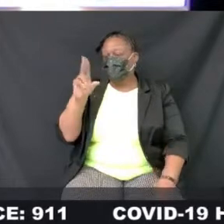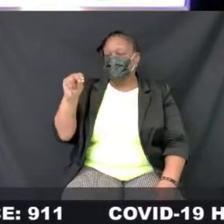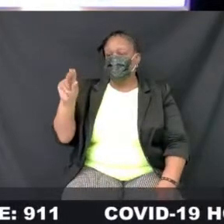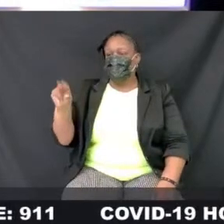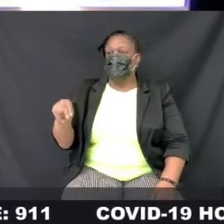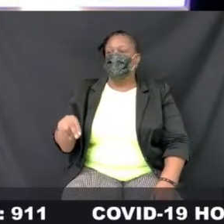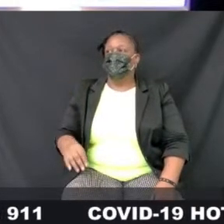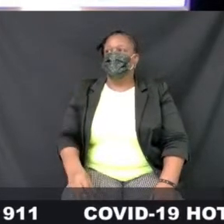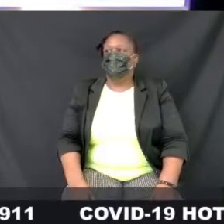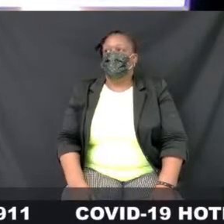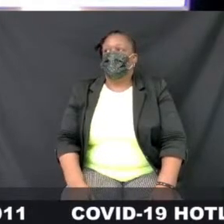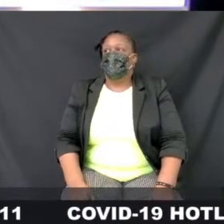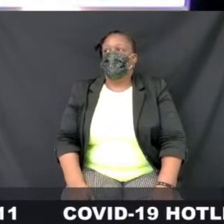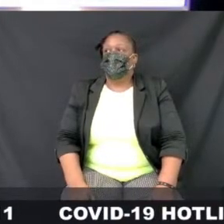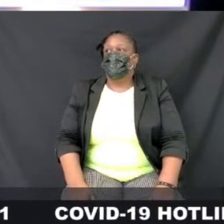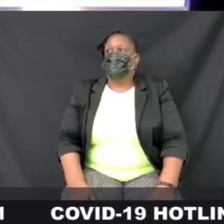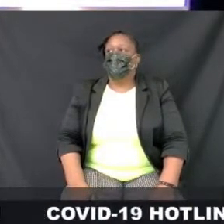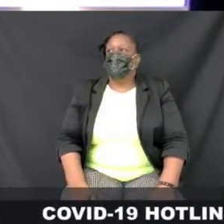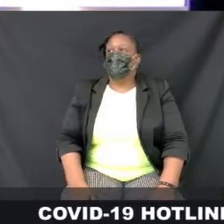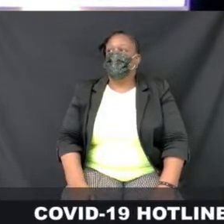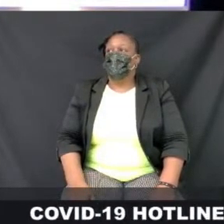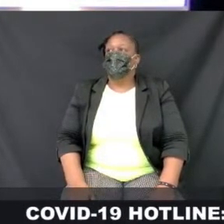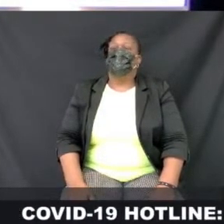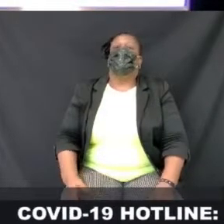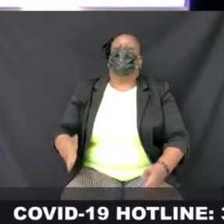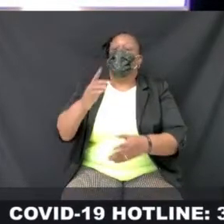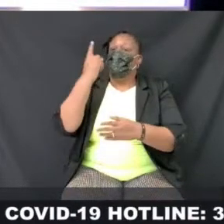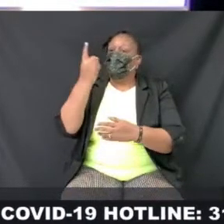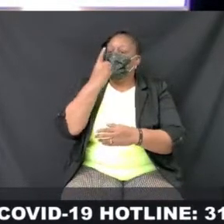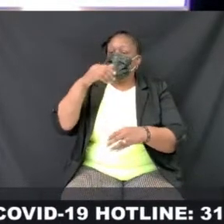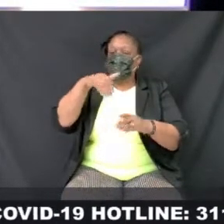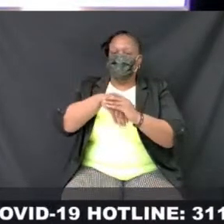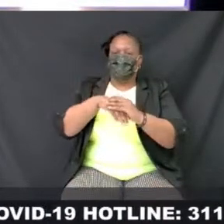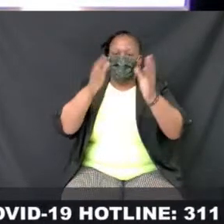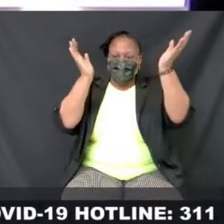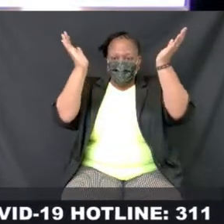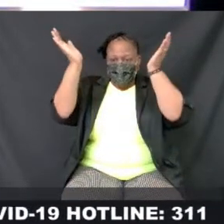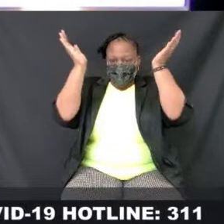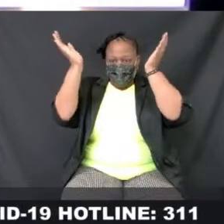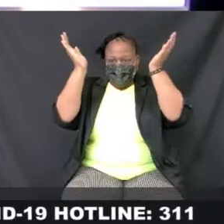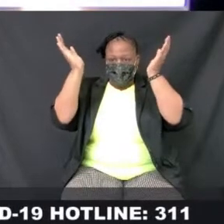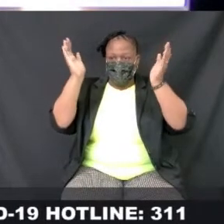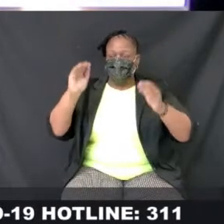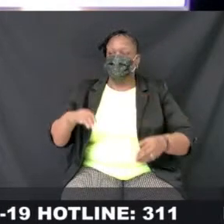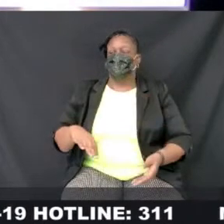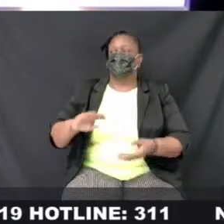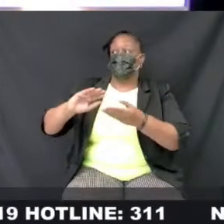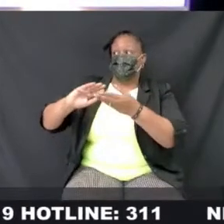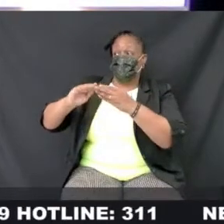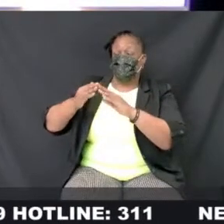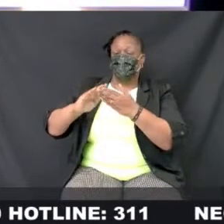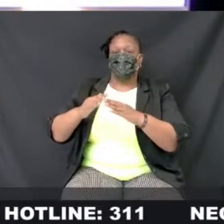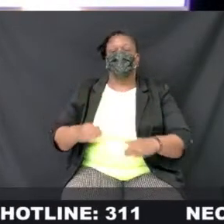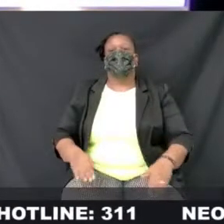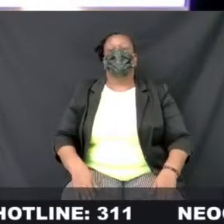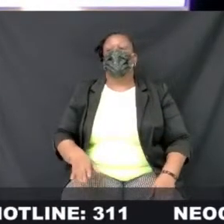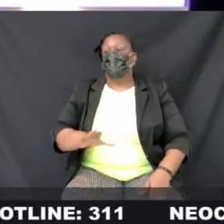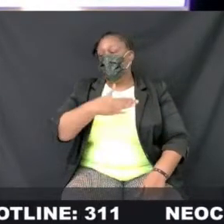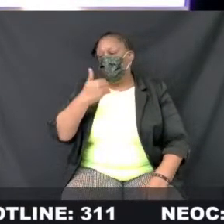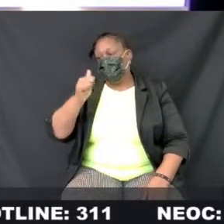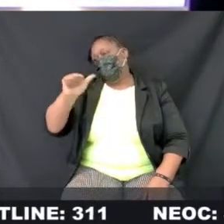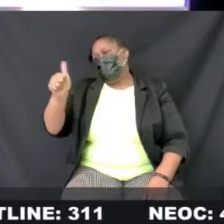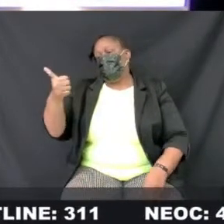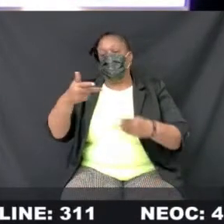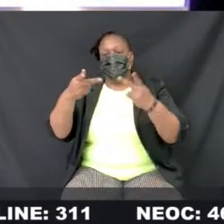follows. All street vendors shall operate within the confines of the public market or any other designated